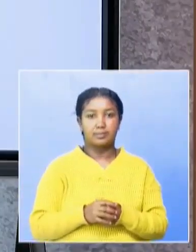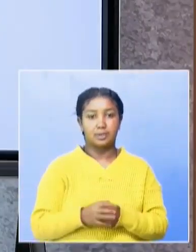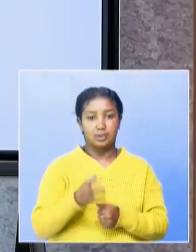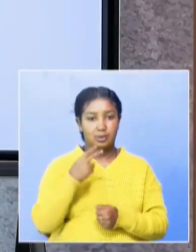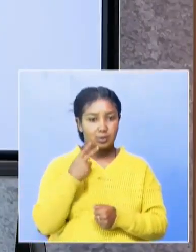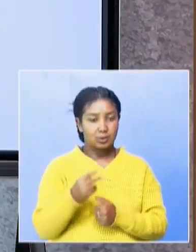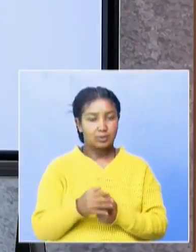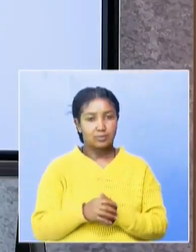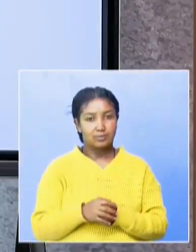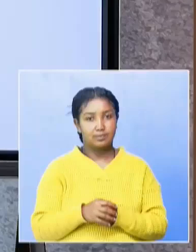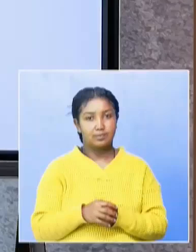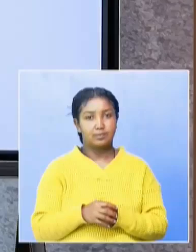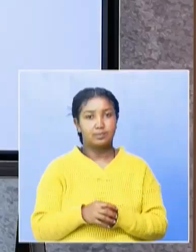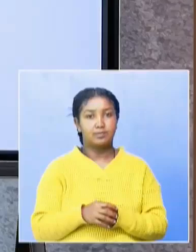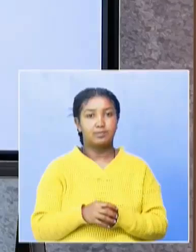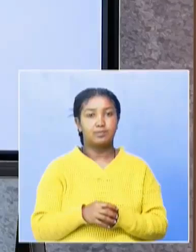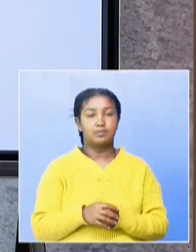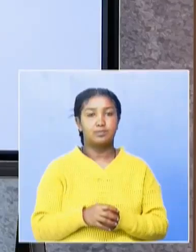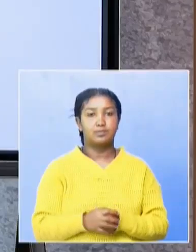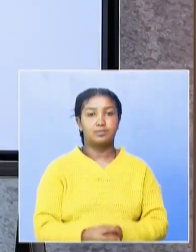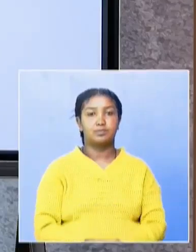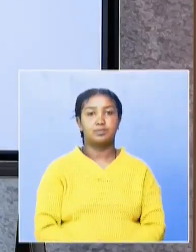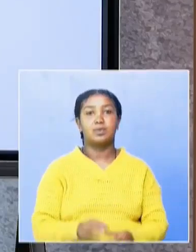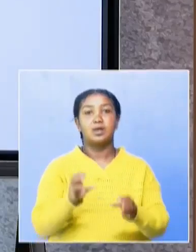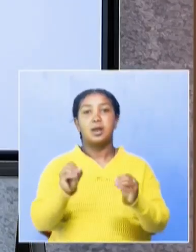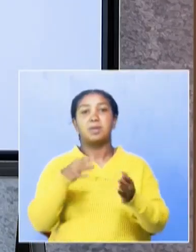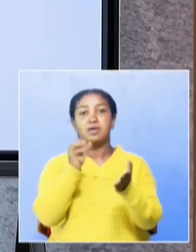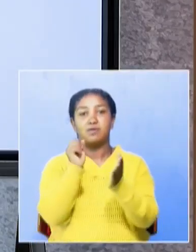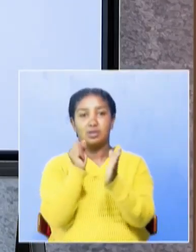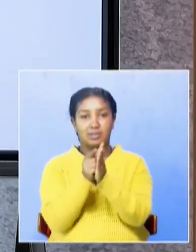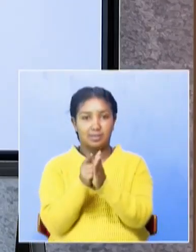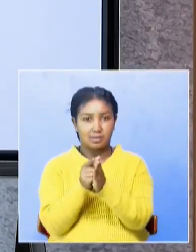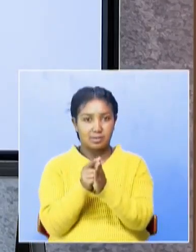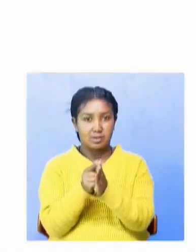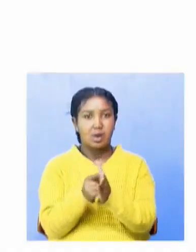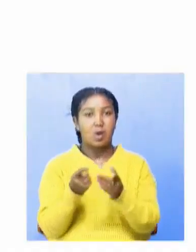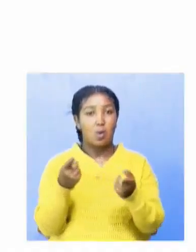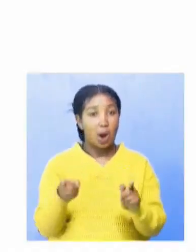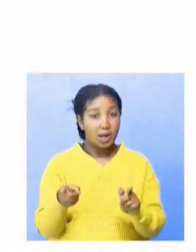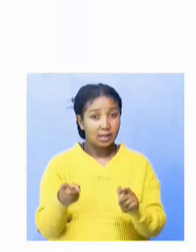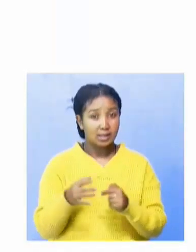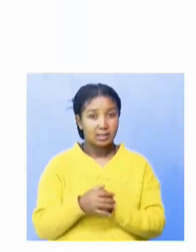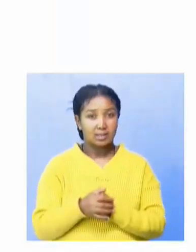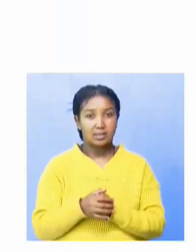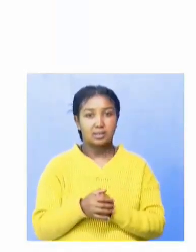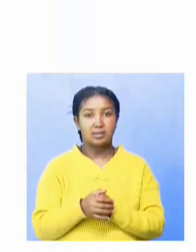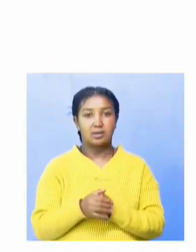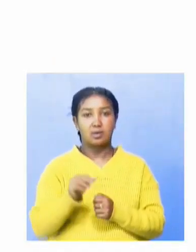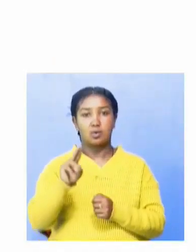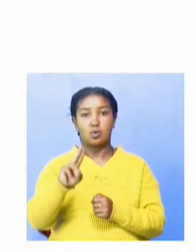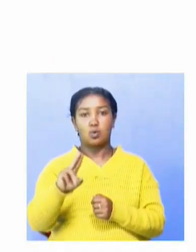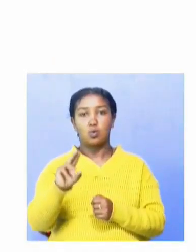Okay? Come on here. Let me give you an example. While